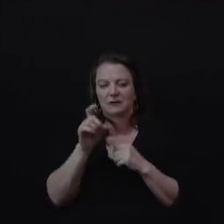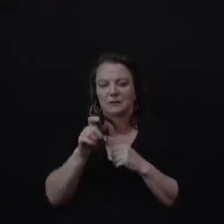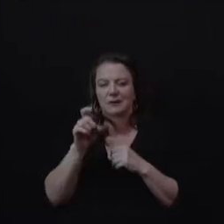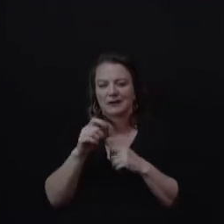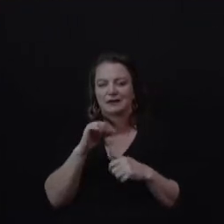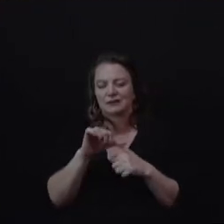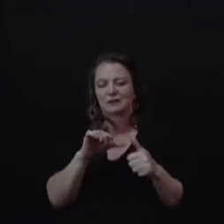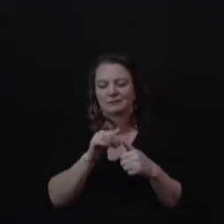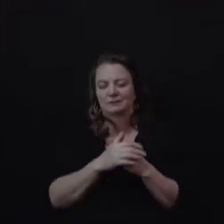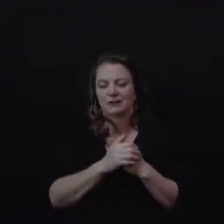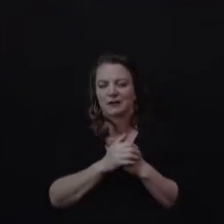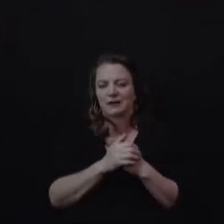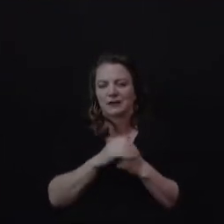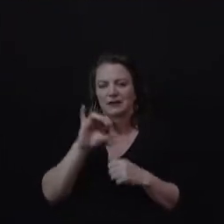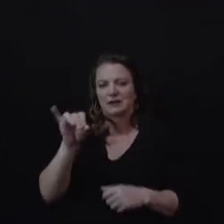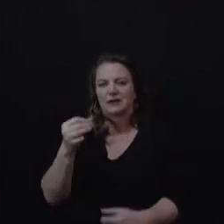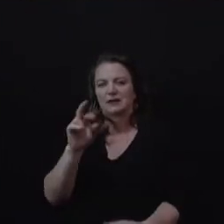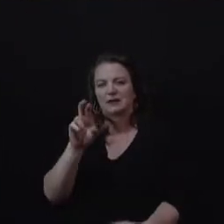Jeremiah